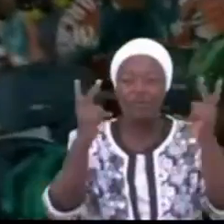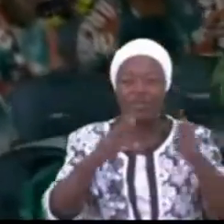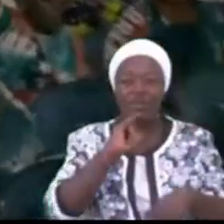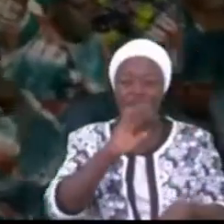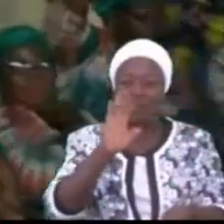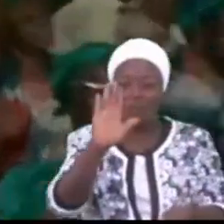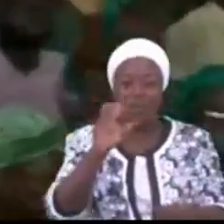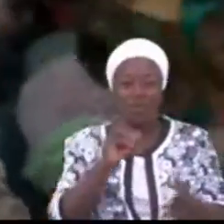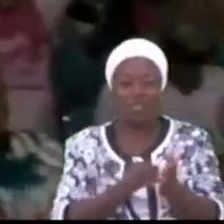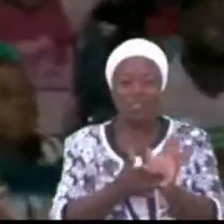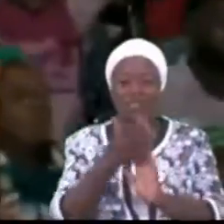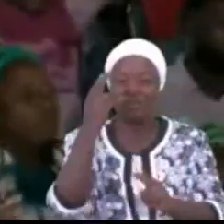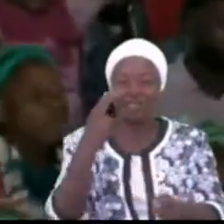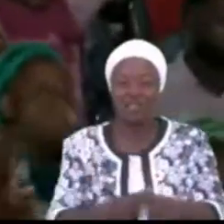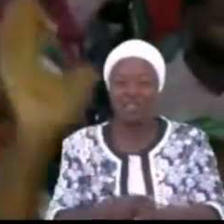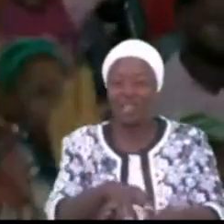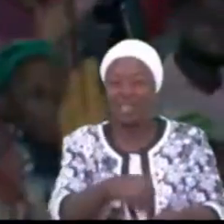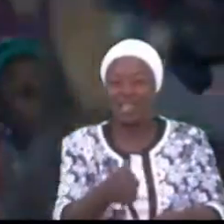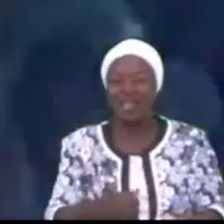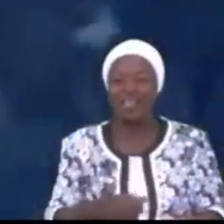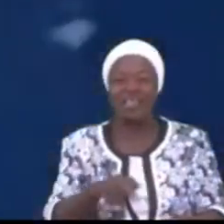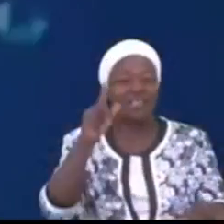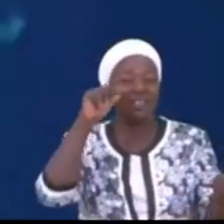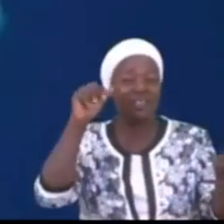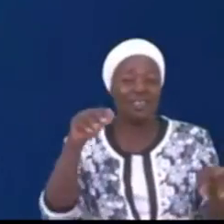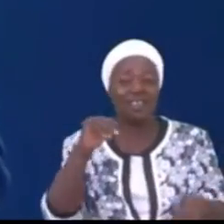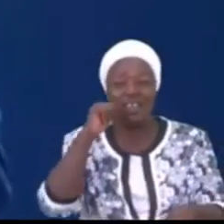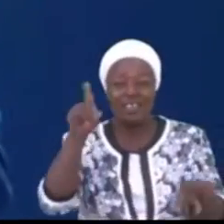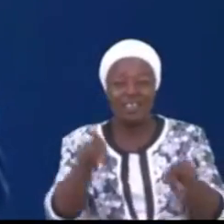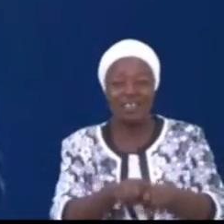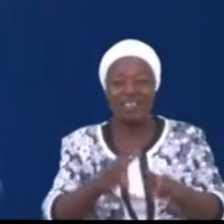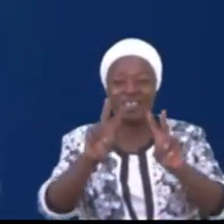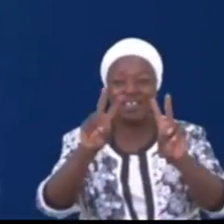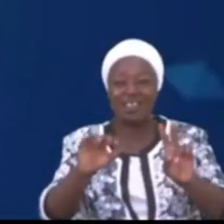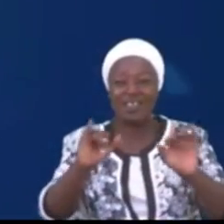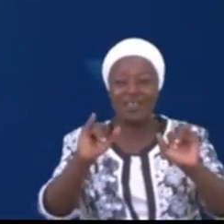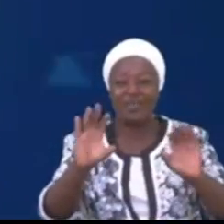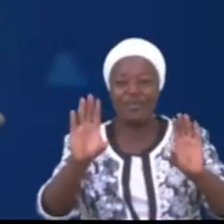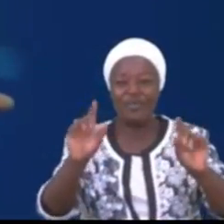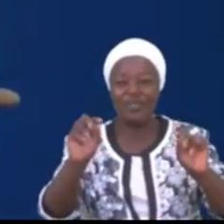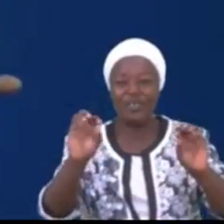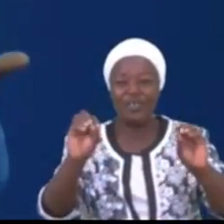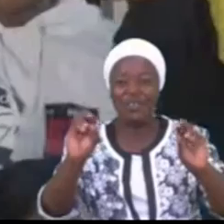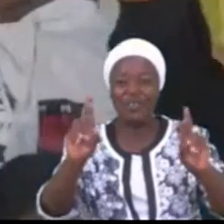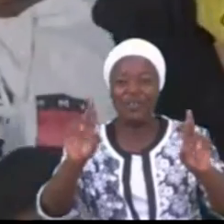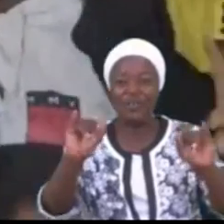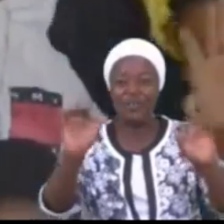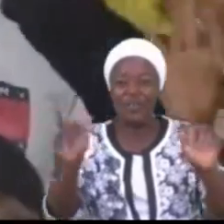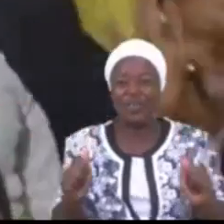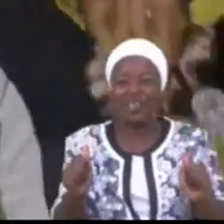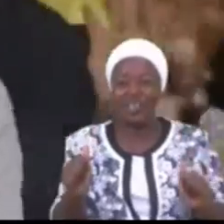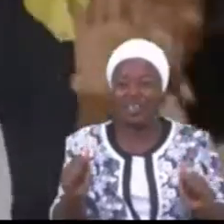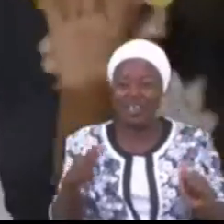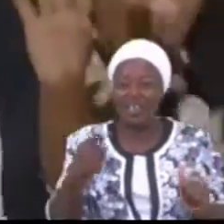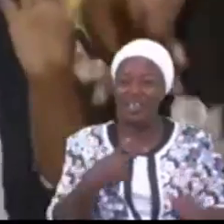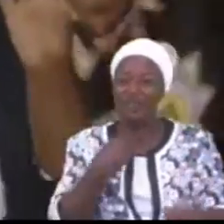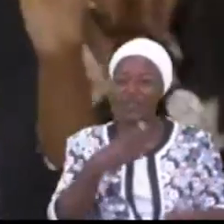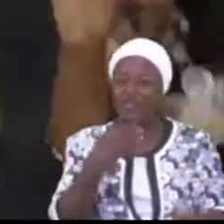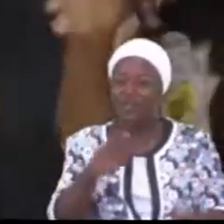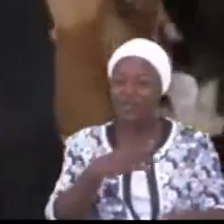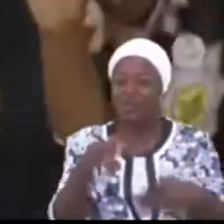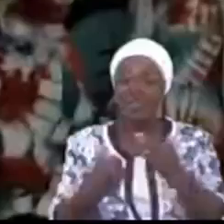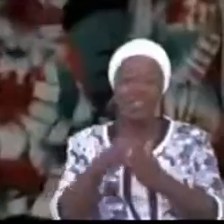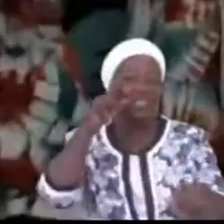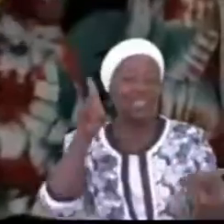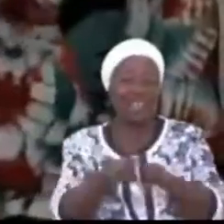Any sister Victoria over there? Amen. Your voices are louder than the brother